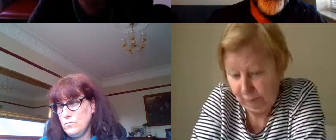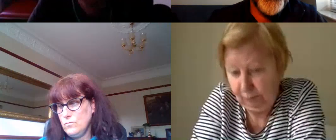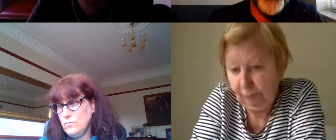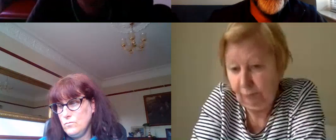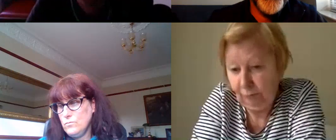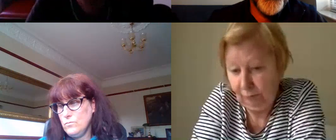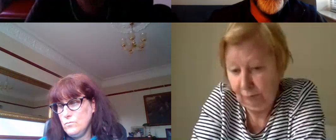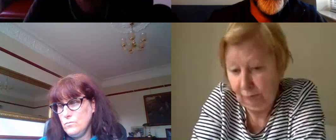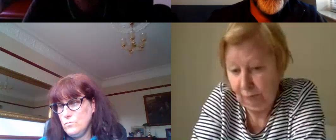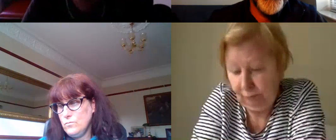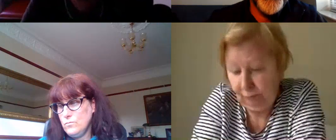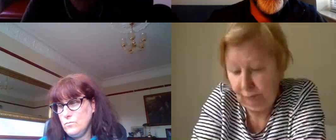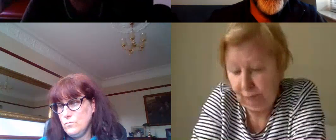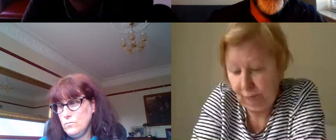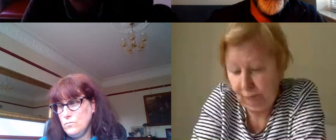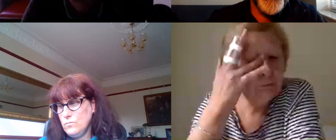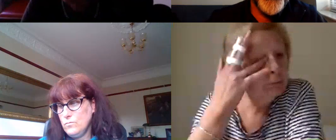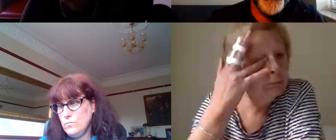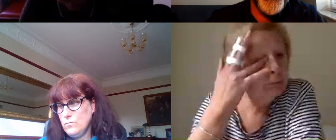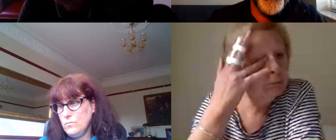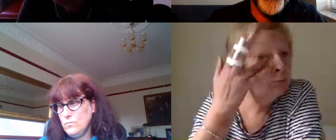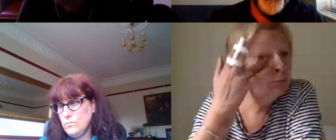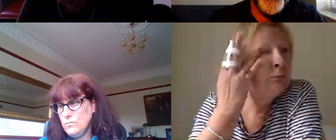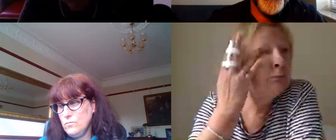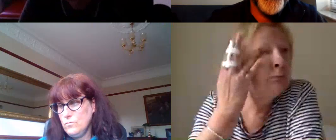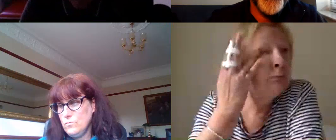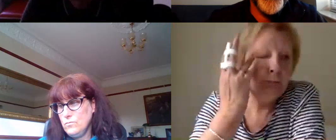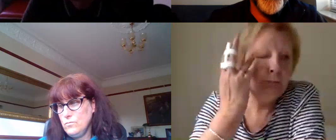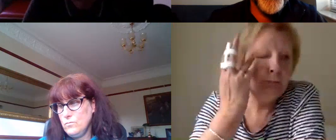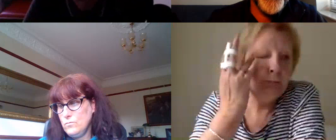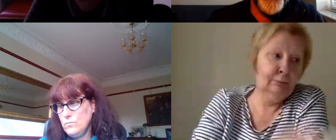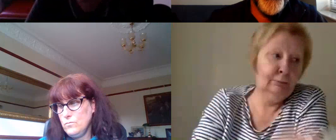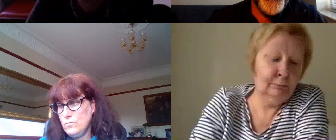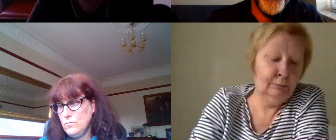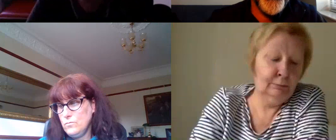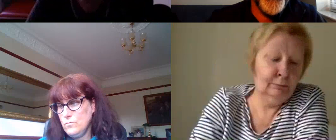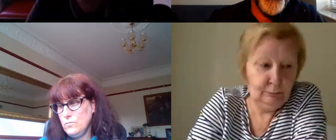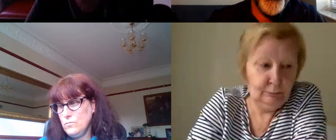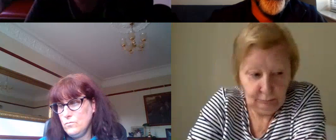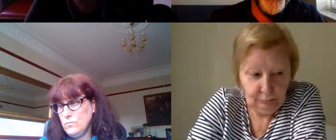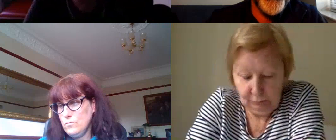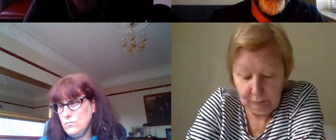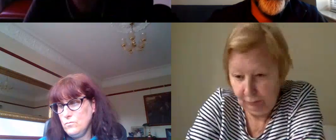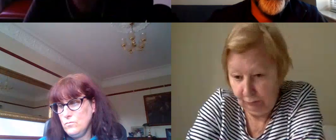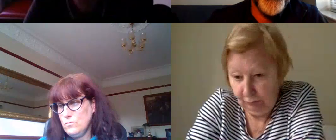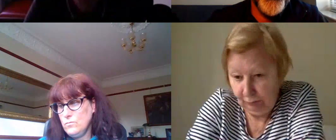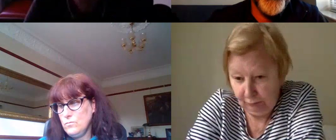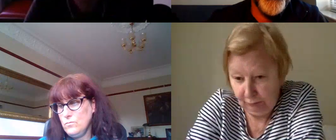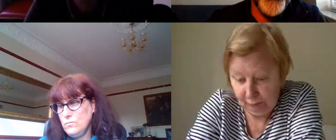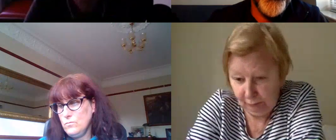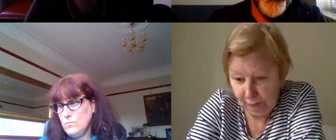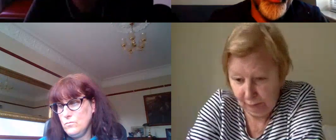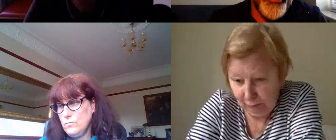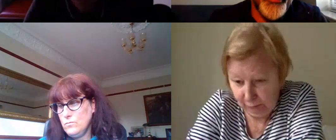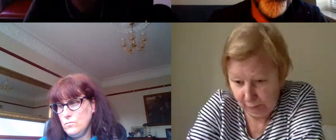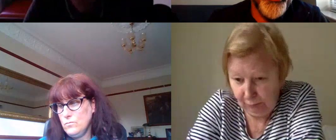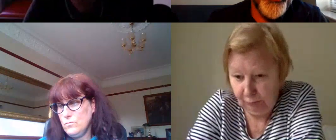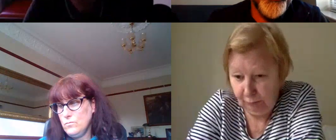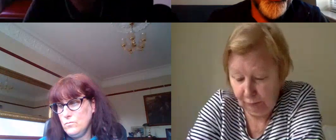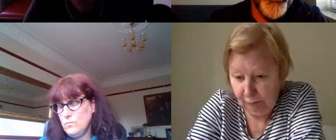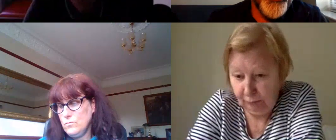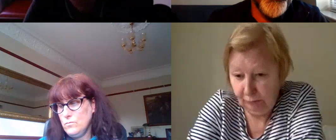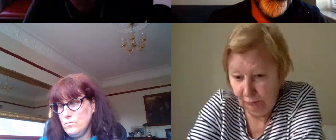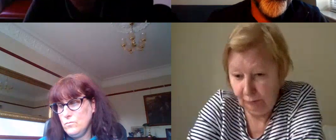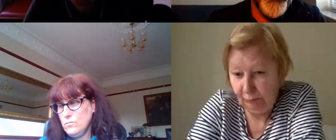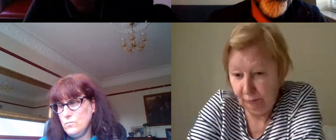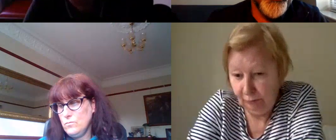agents, etc., it's particularly challenging, even when we're splitting in a morning and afternoon format, compared with, for example, a parliamentary election. So